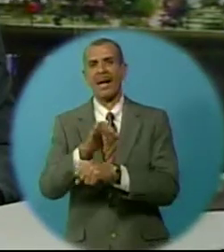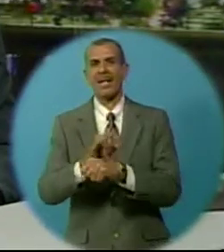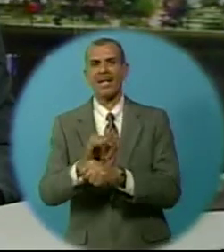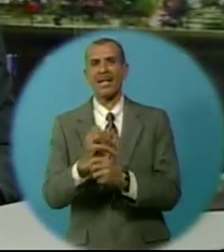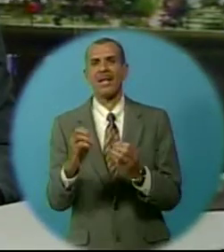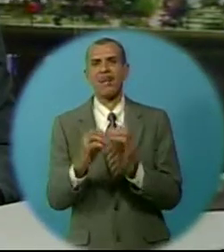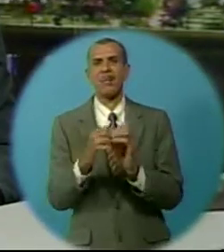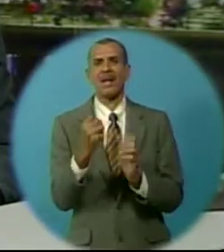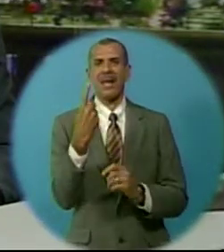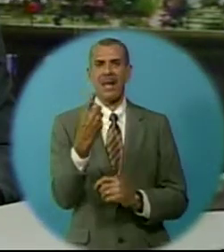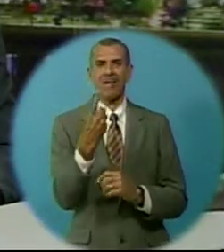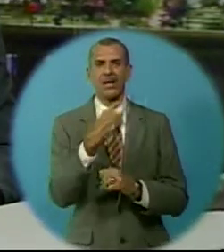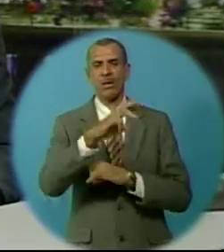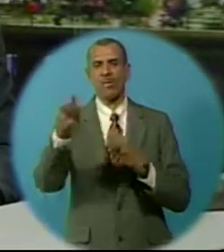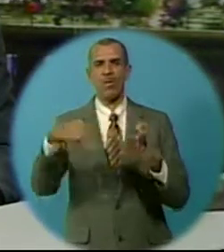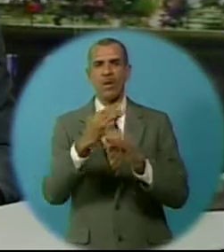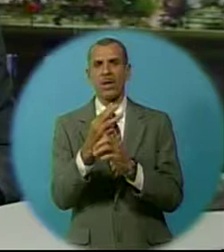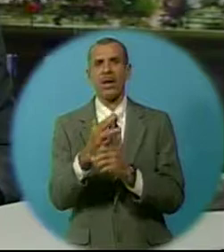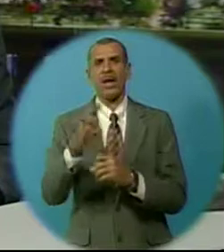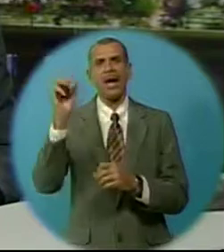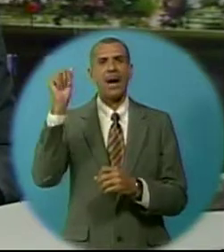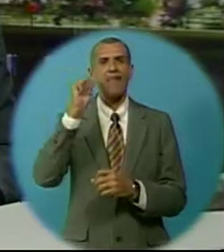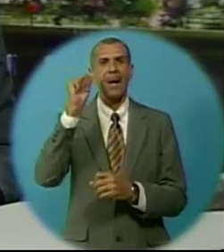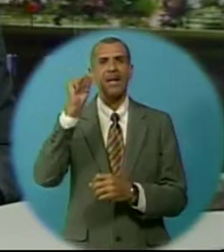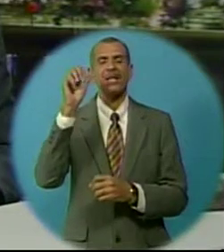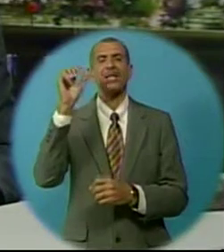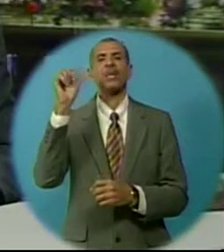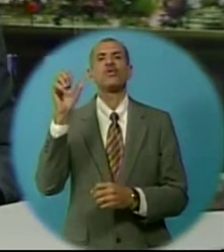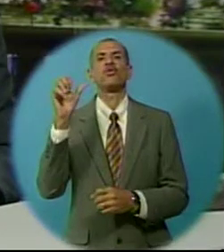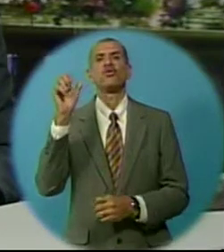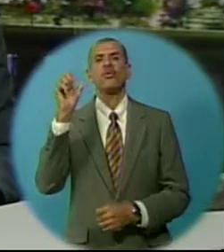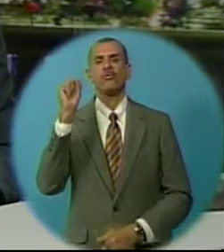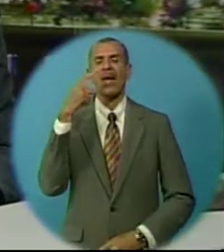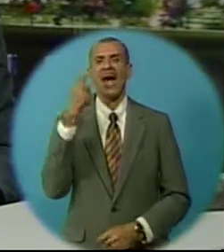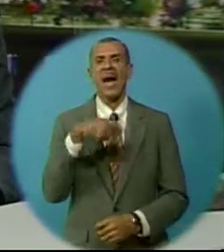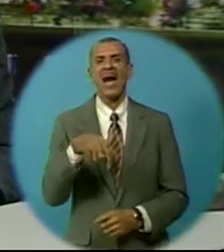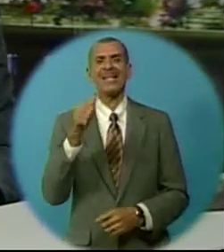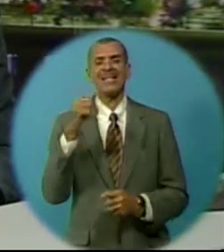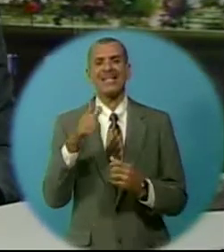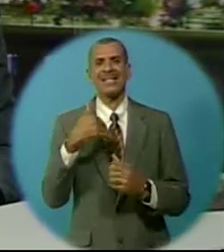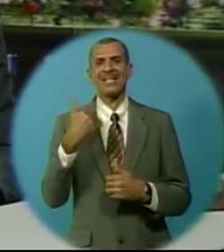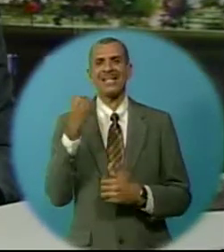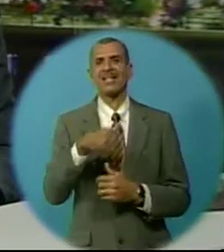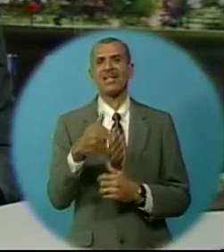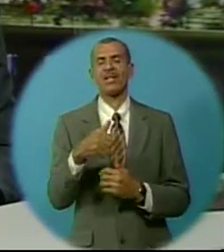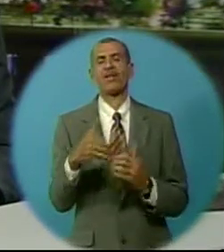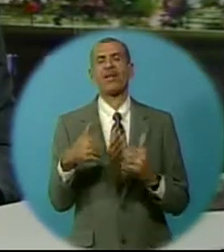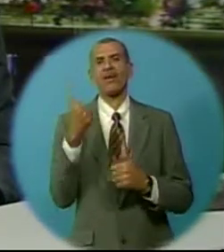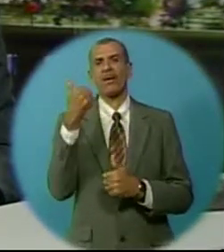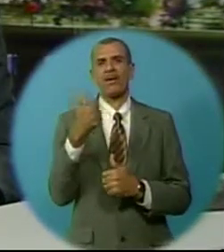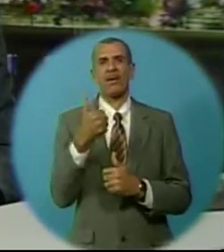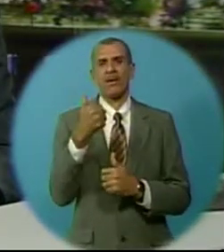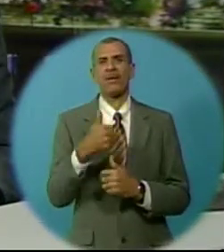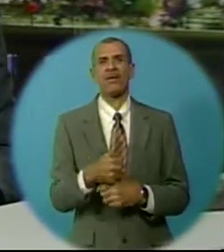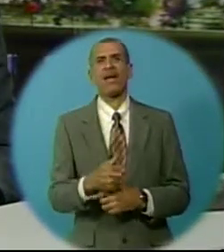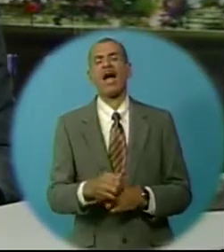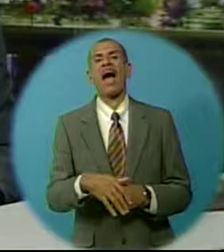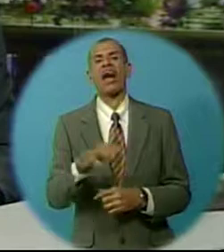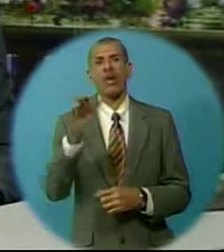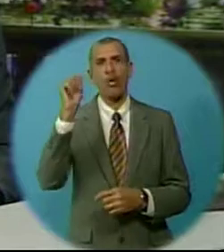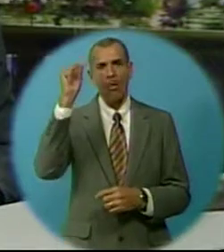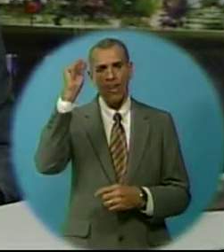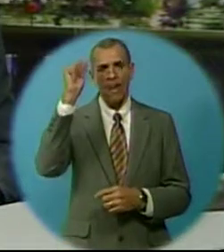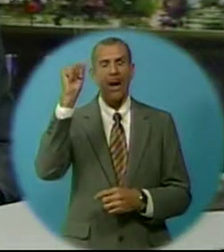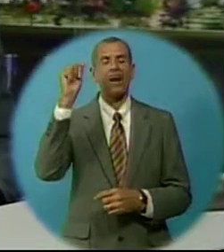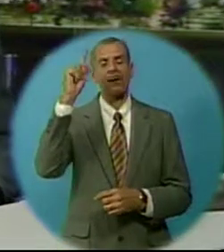and U.S. national champion Amanda Sobey, younger sister Sabrina, who is ranked at number 52, and her brother Omar are